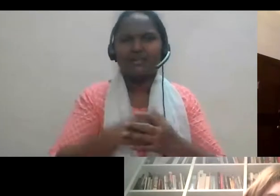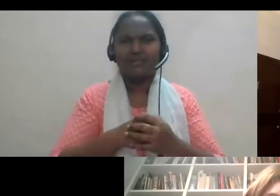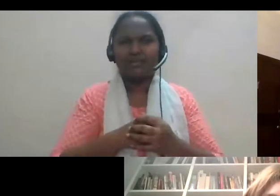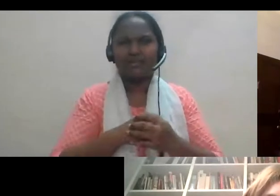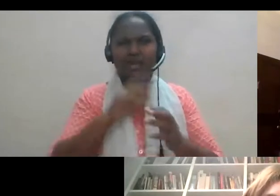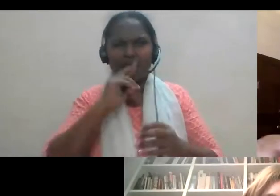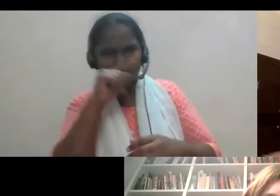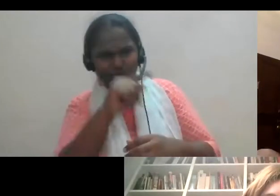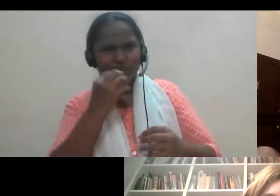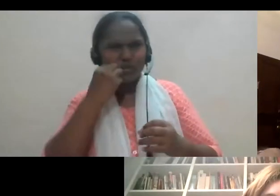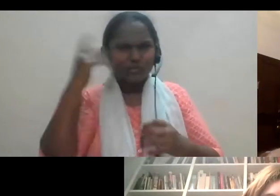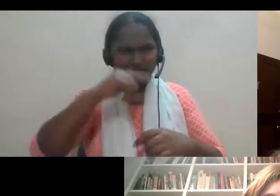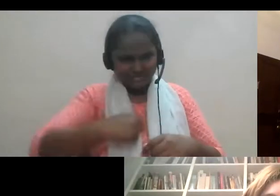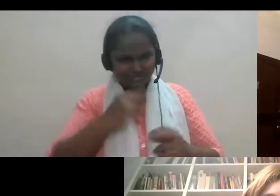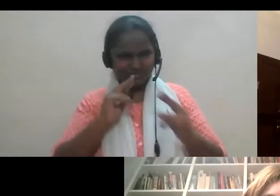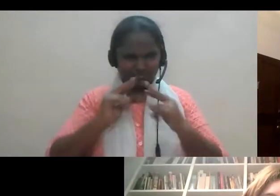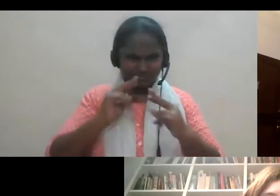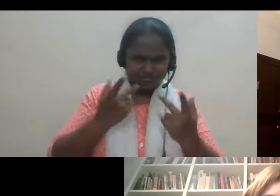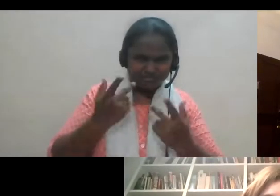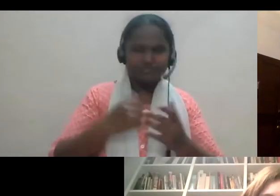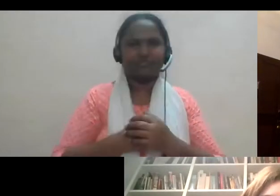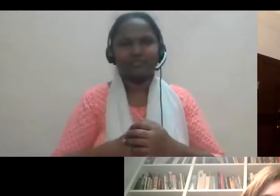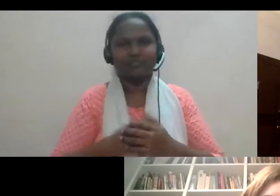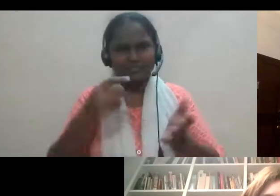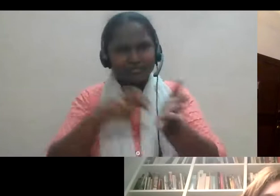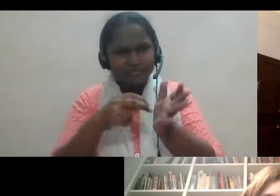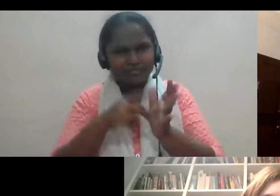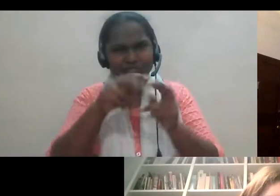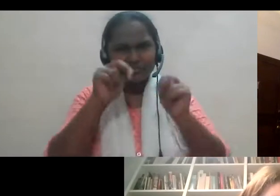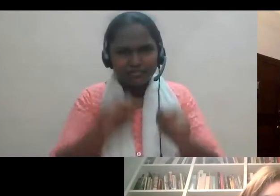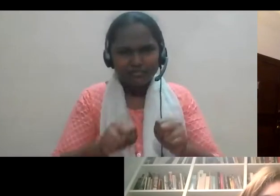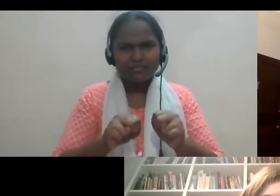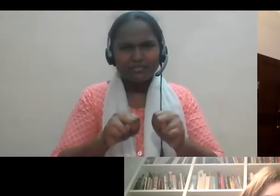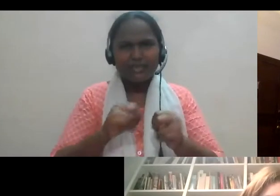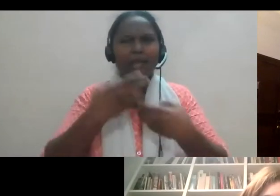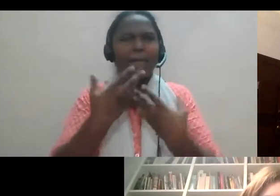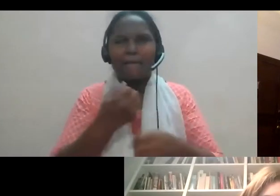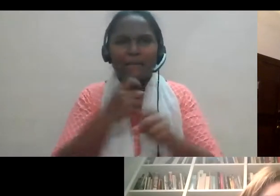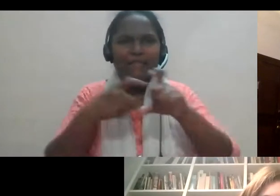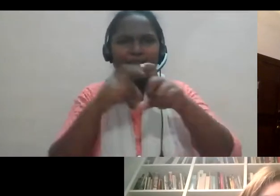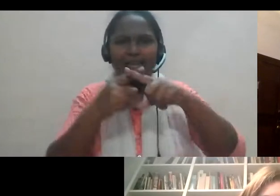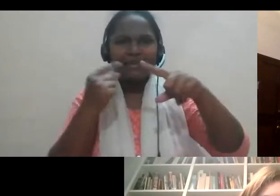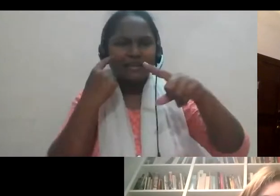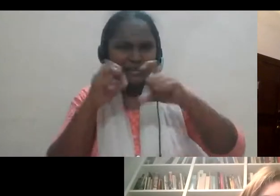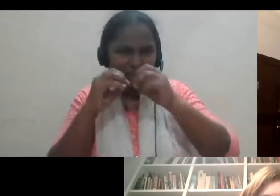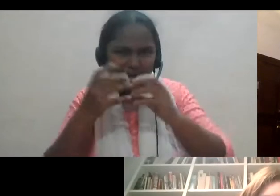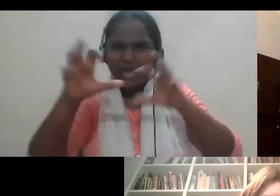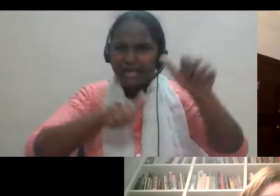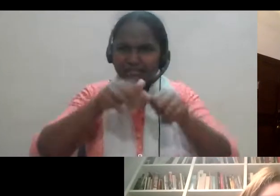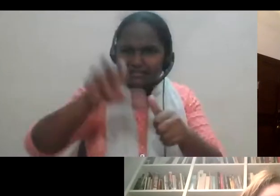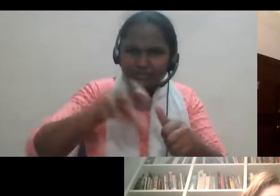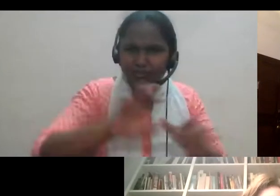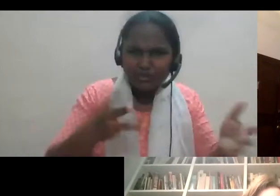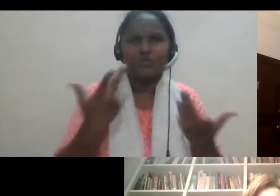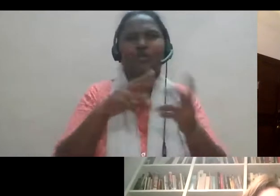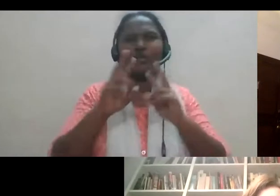are you all talking to yourselves? Or, I mean, you need to make exhibitions accessible and interesting. You need not